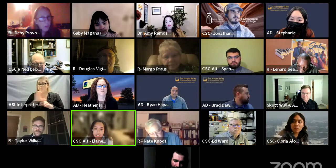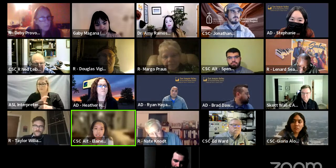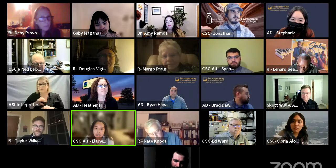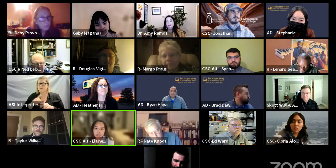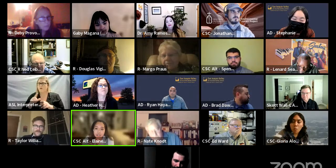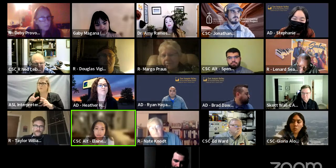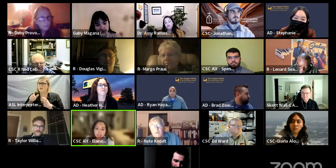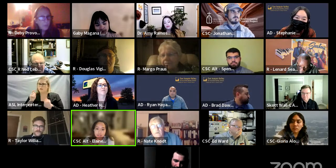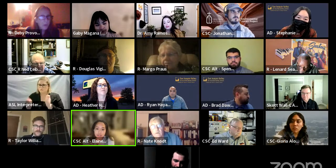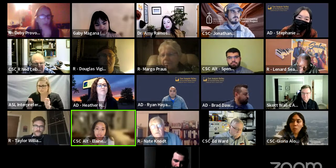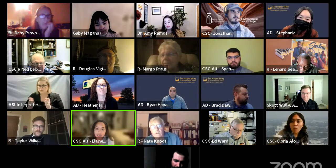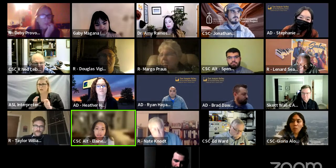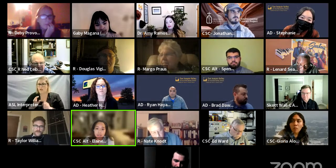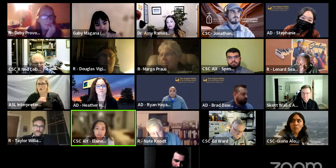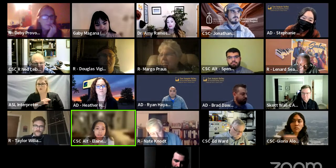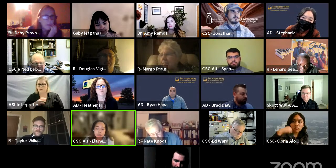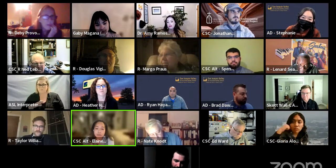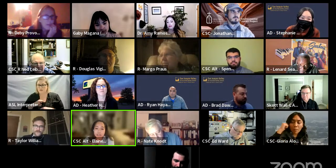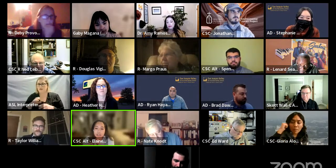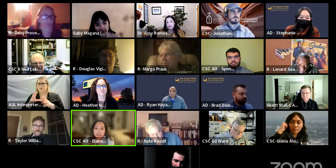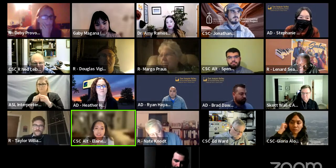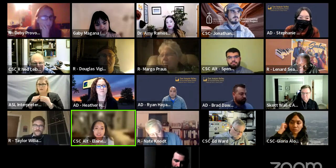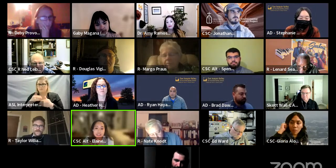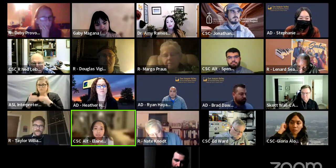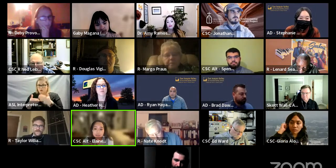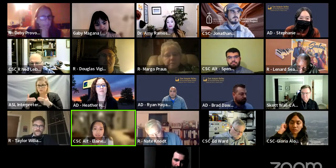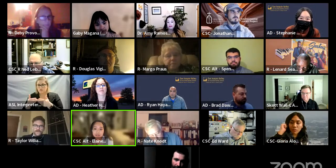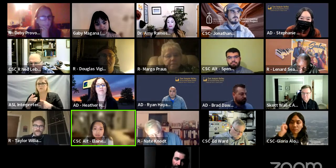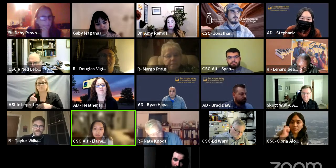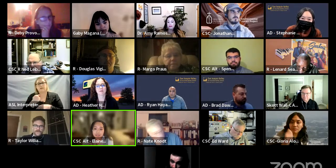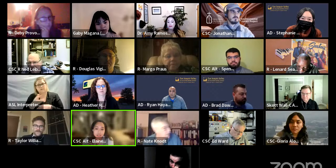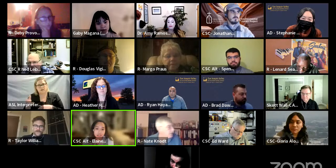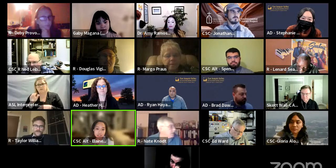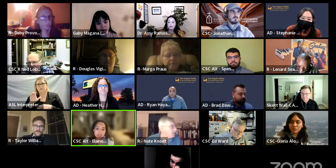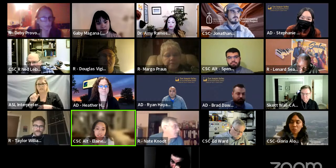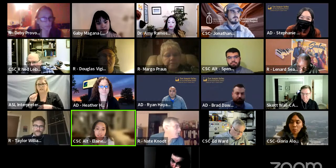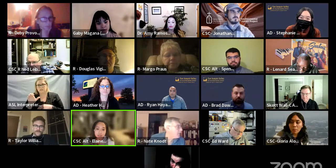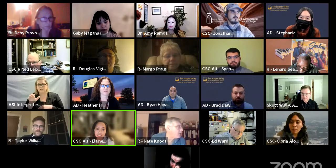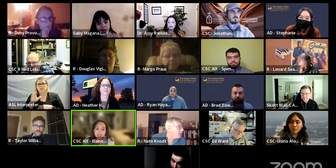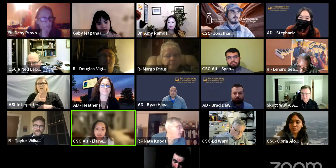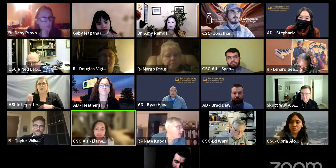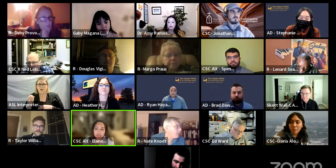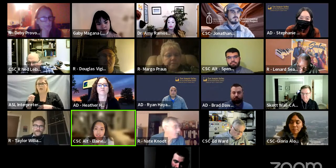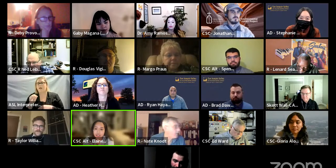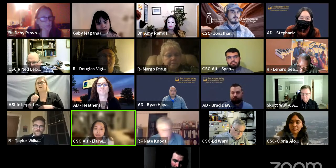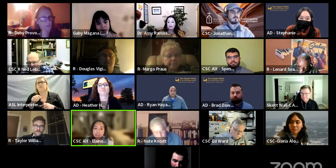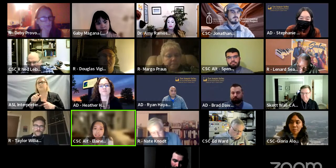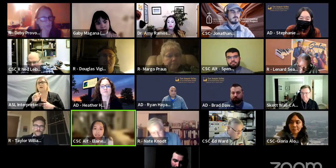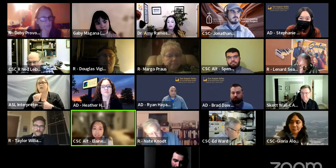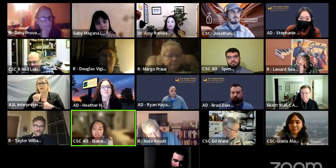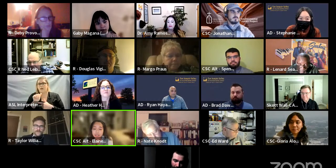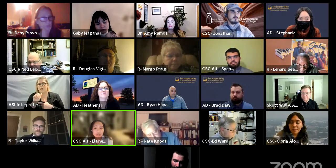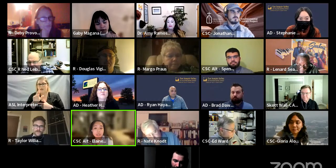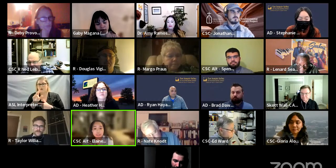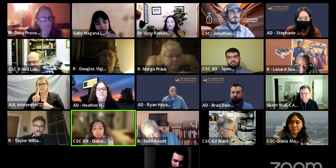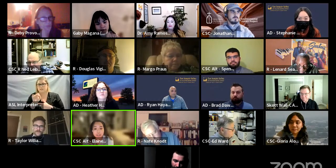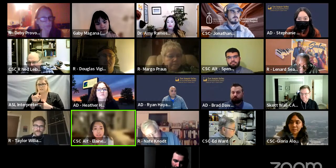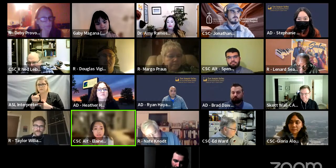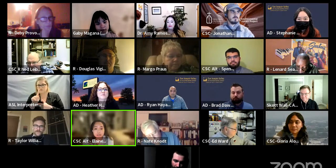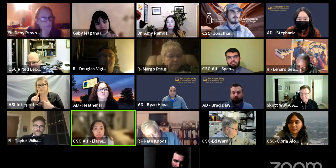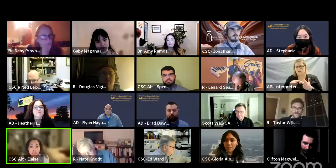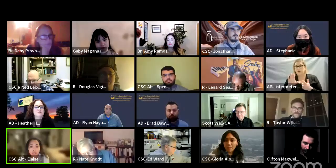process. We also had quite a few CST members as well as Air District and CARB staff who attended the meeting, and it was